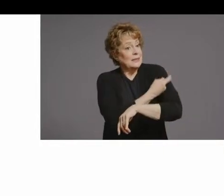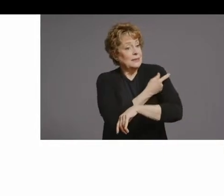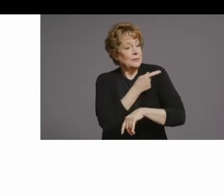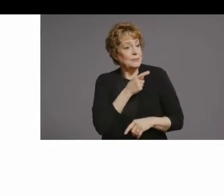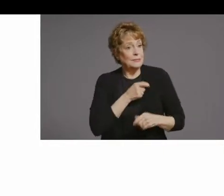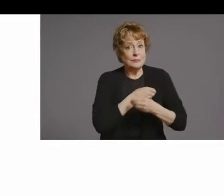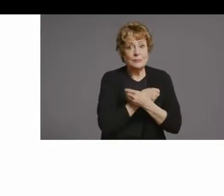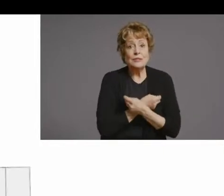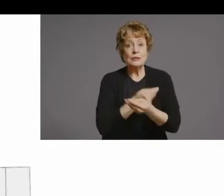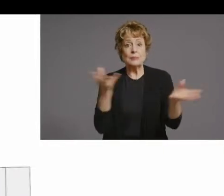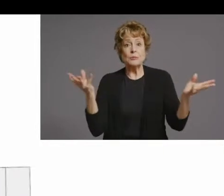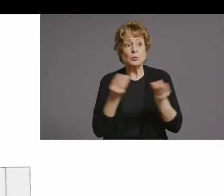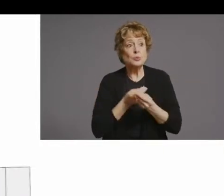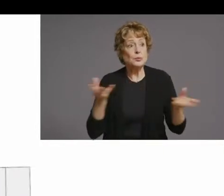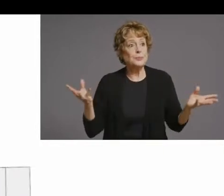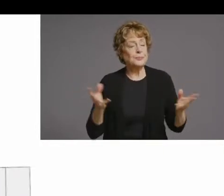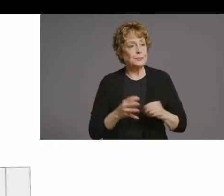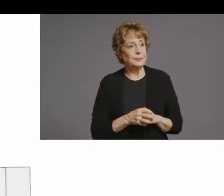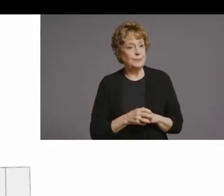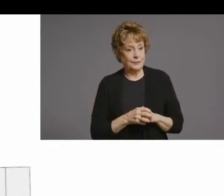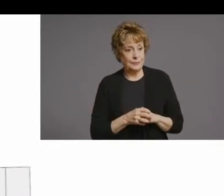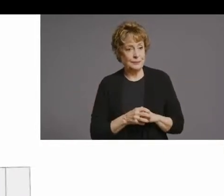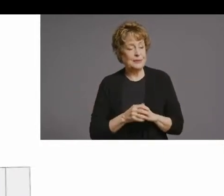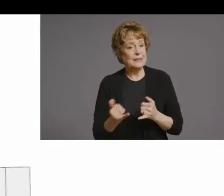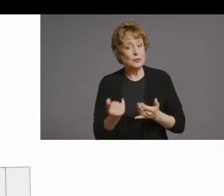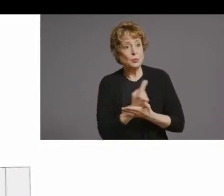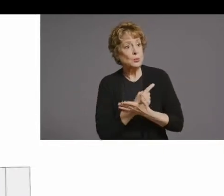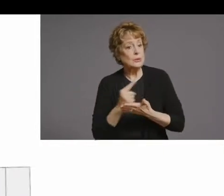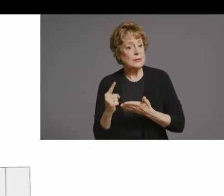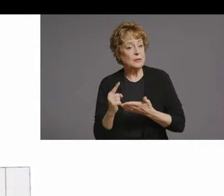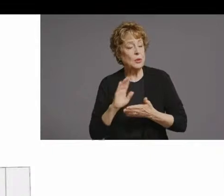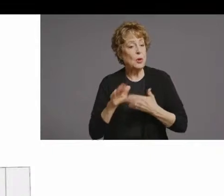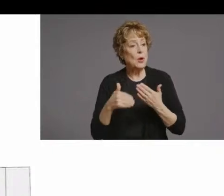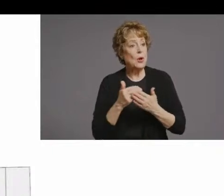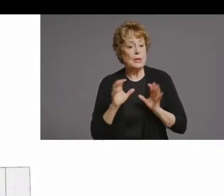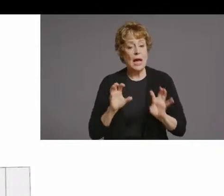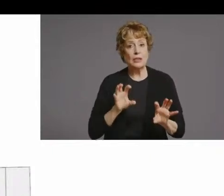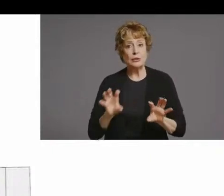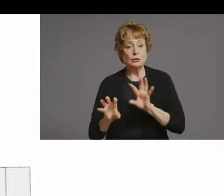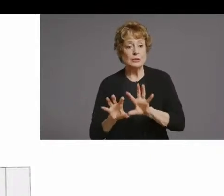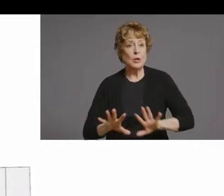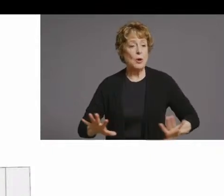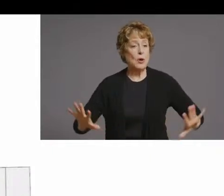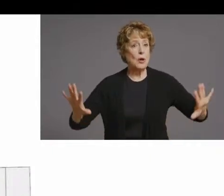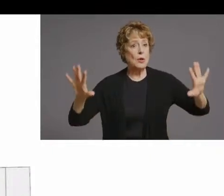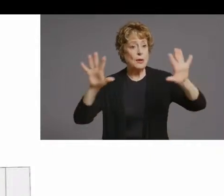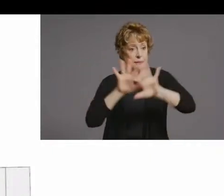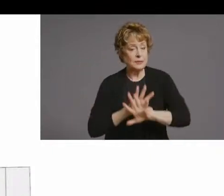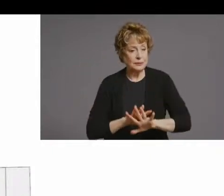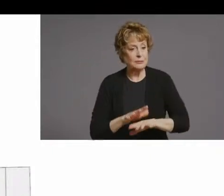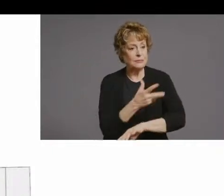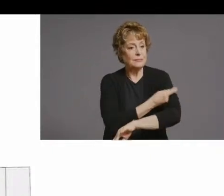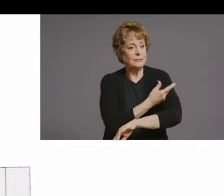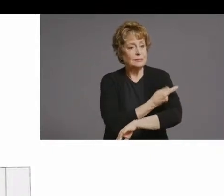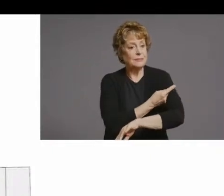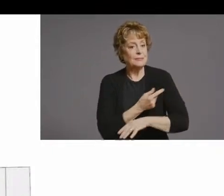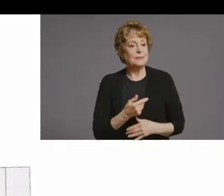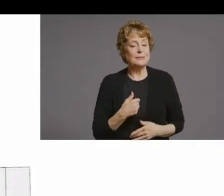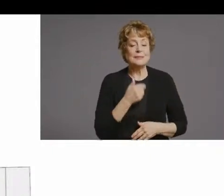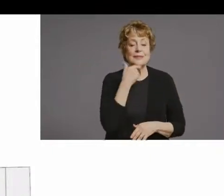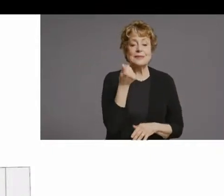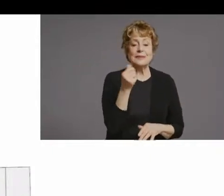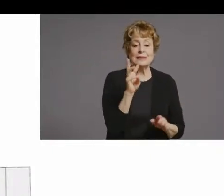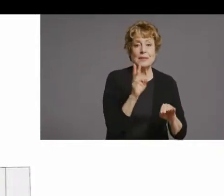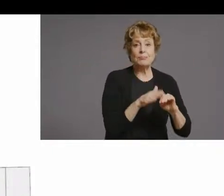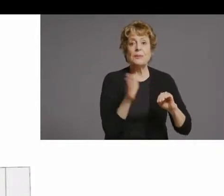some updates this week. All of our counties are vaccinating age 16 or 18 and